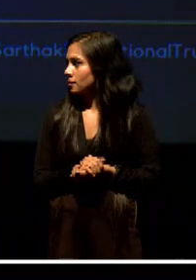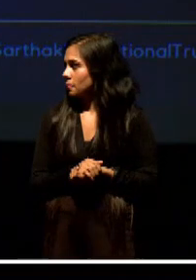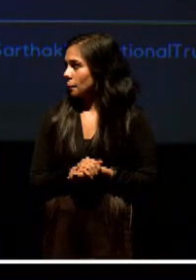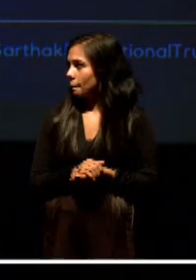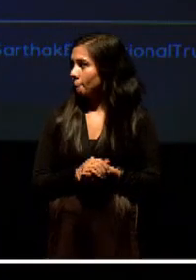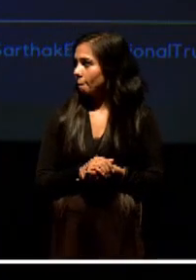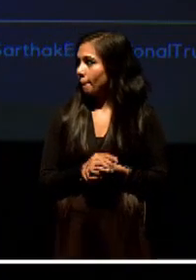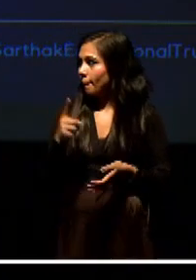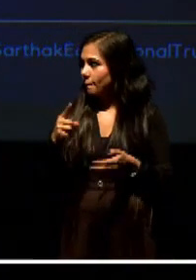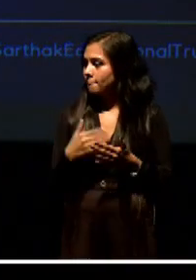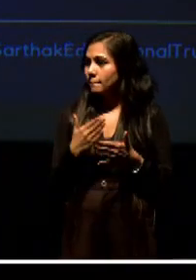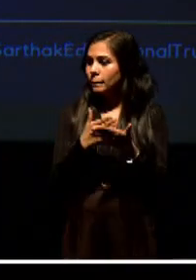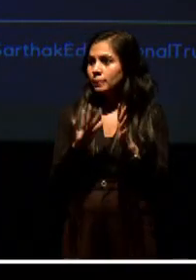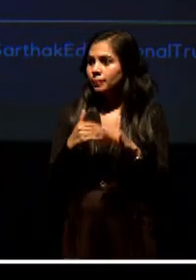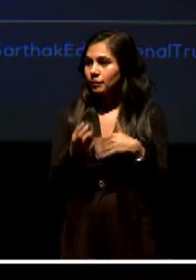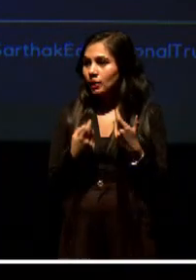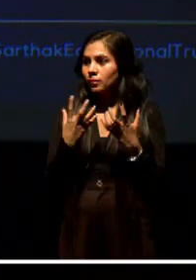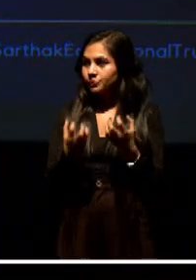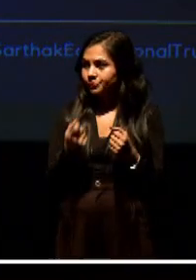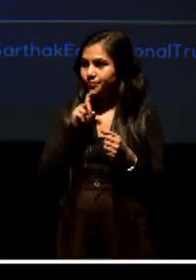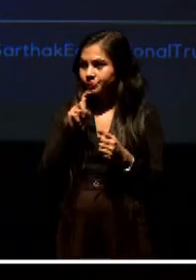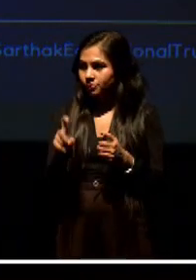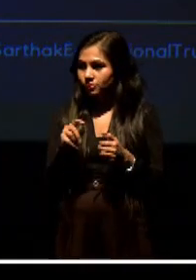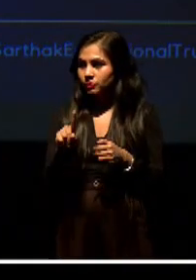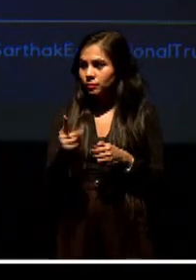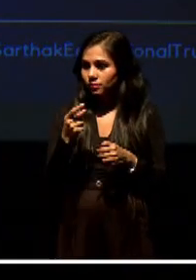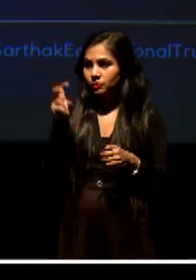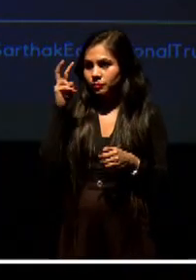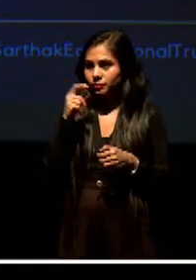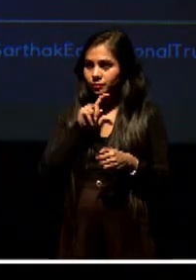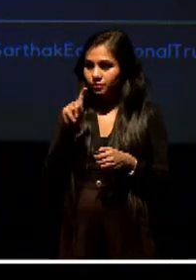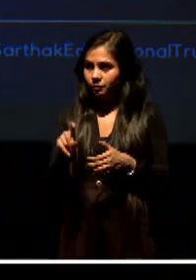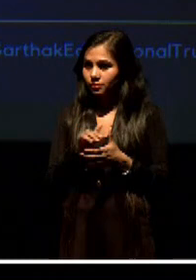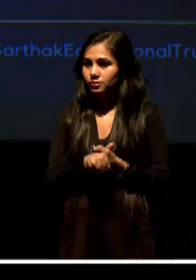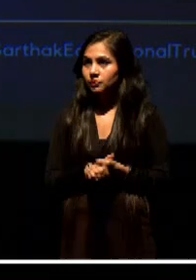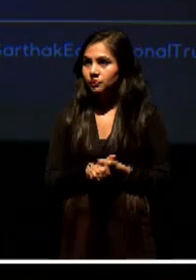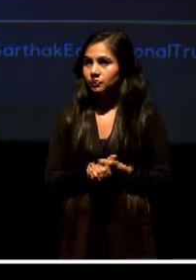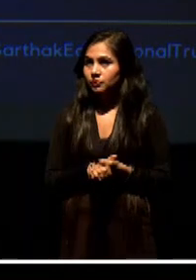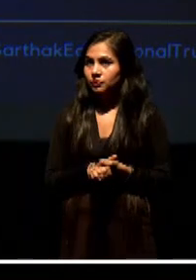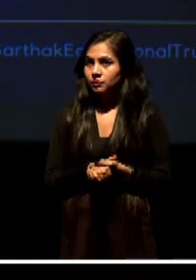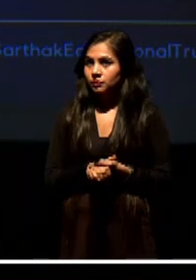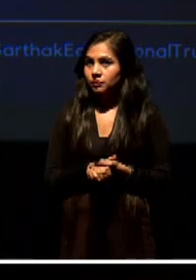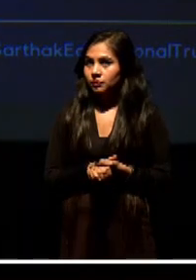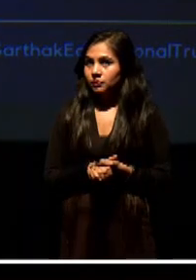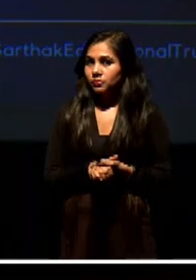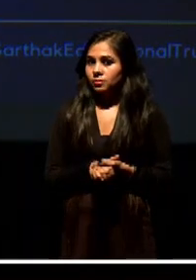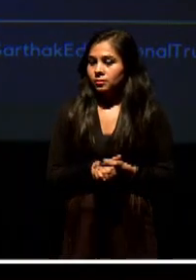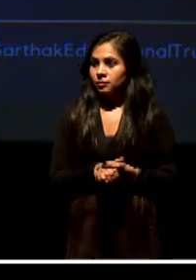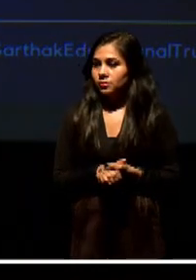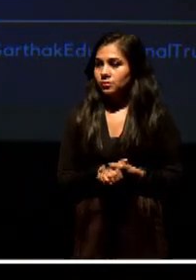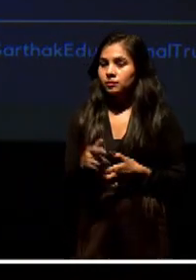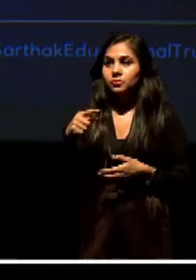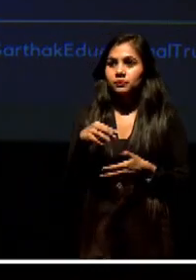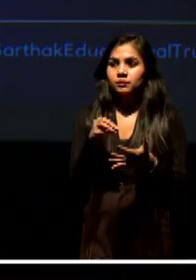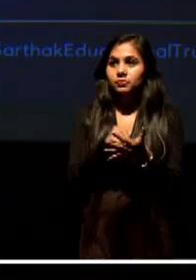let me not stay on that. Let me ask my first question here. And this is going to be something which